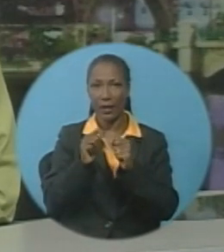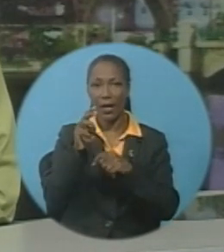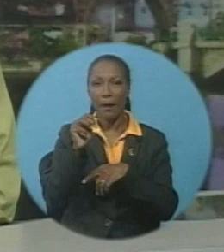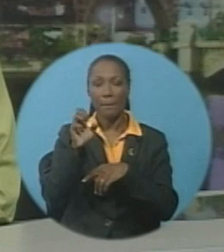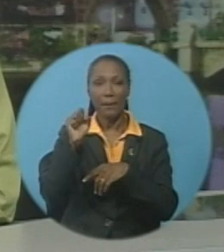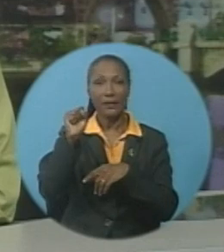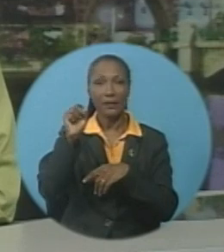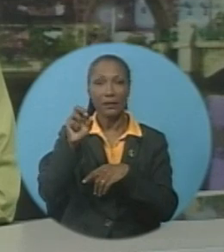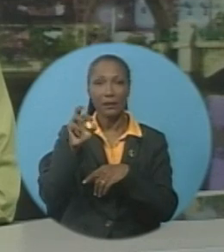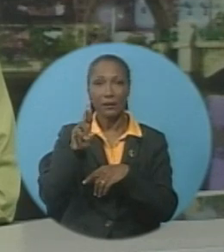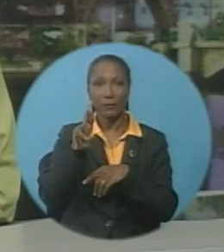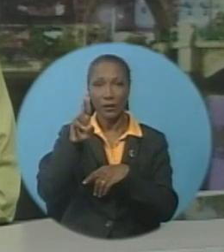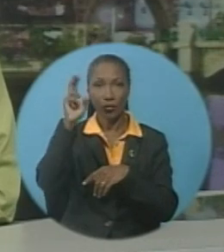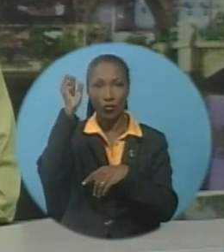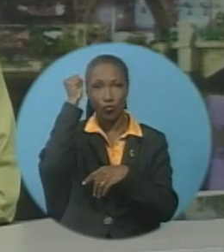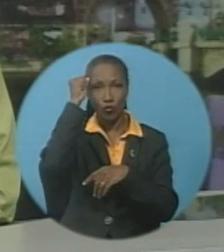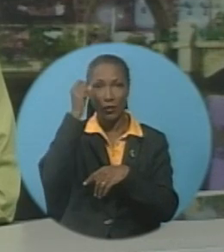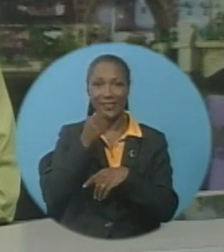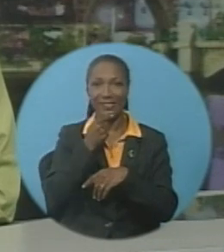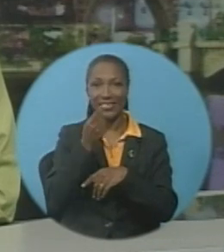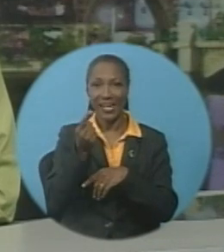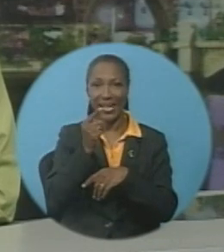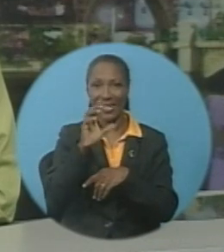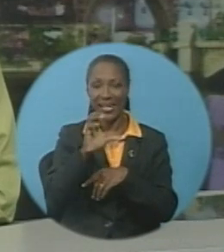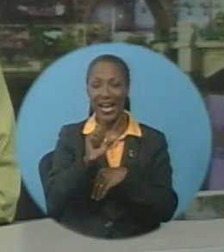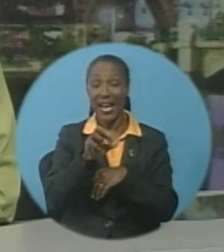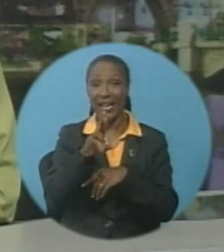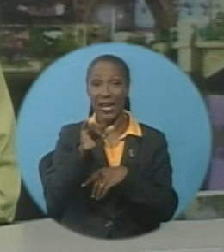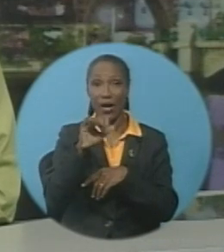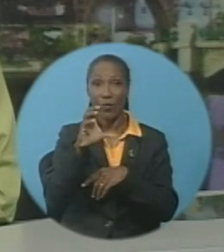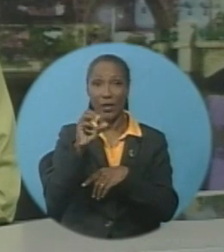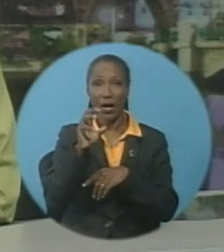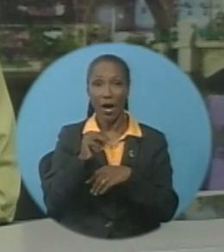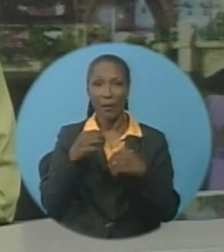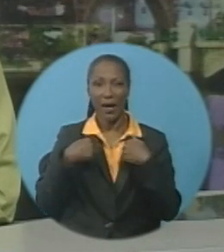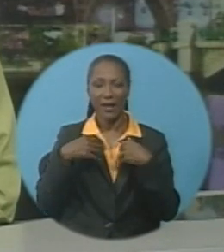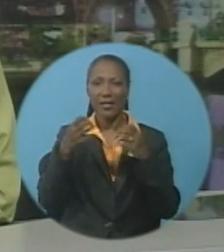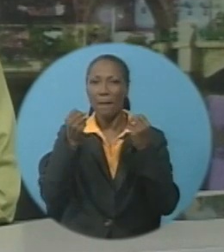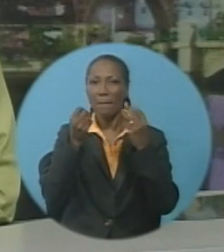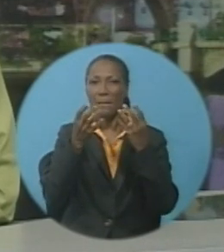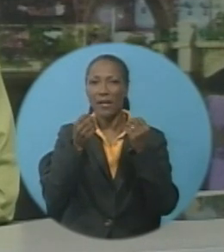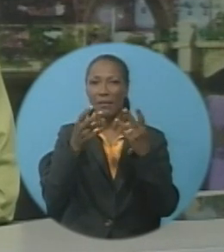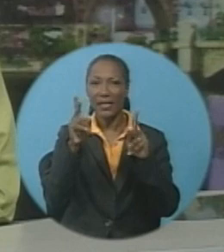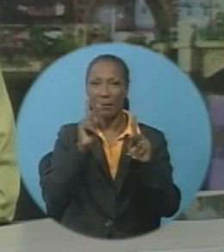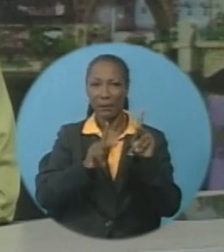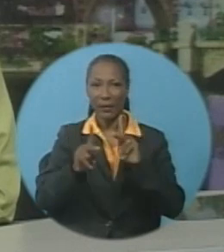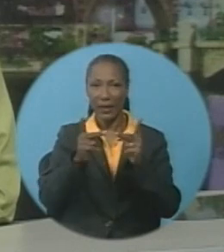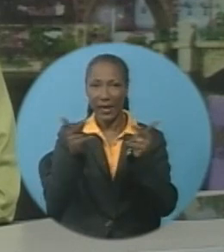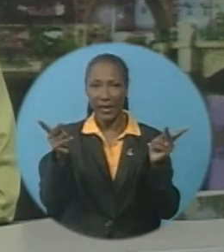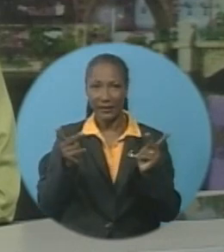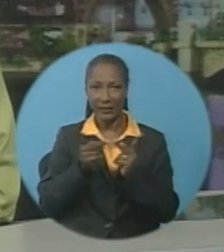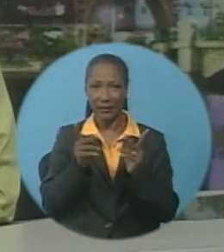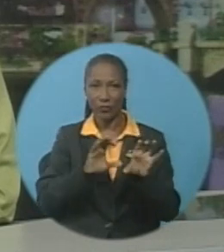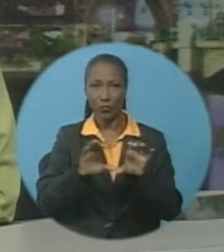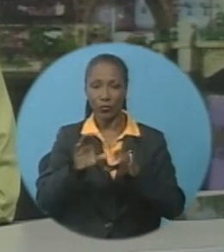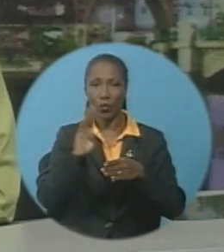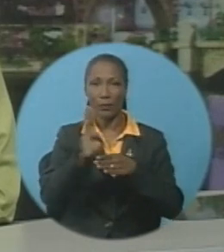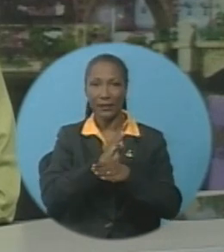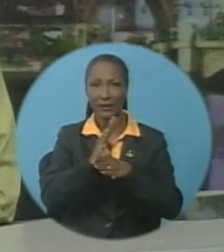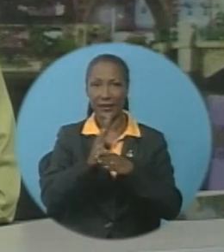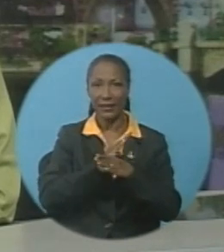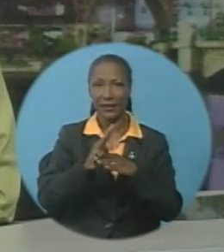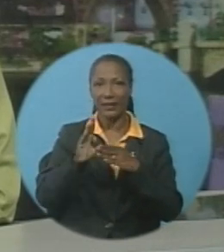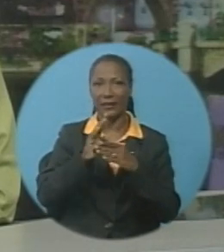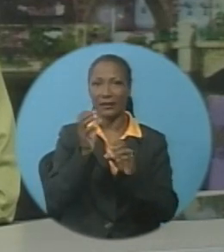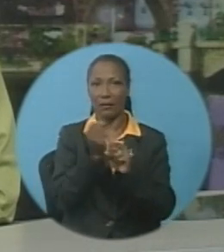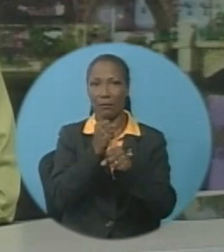his audience that CARICOM states offered a wide array of investment opportunities and listed some of them as construction,